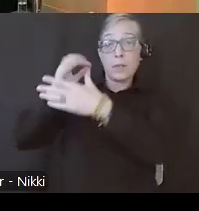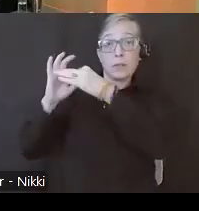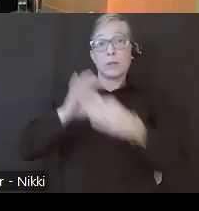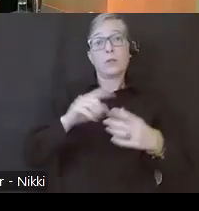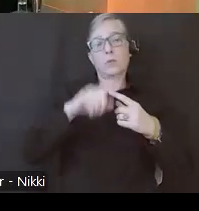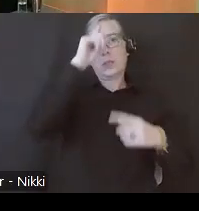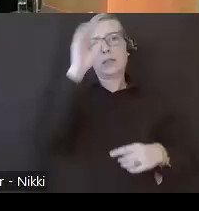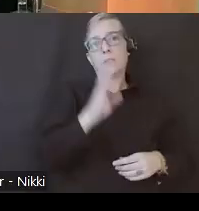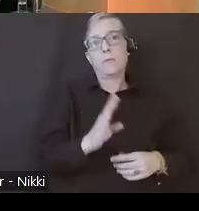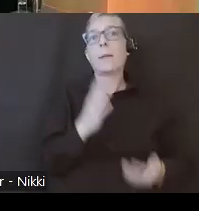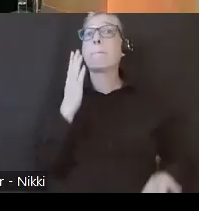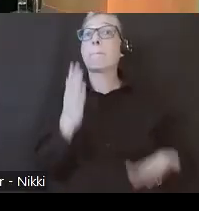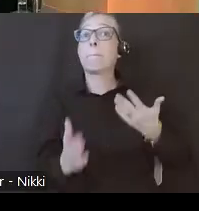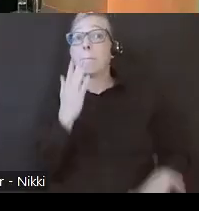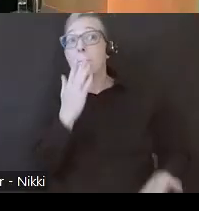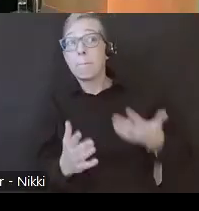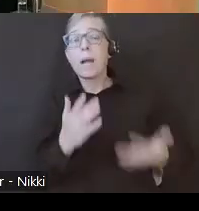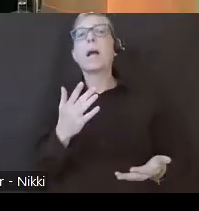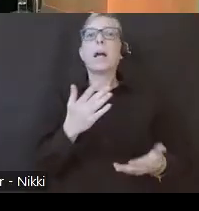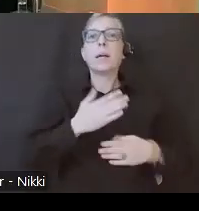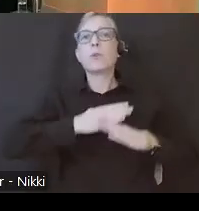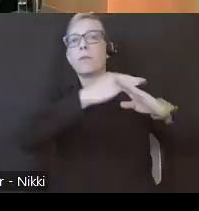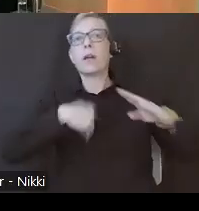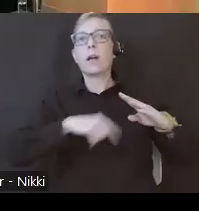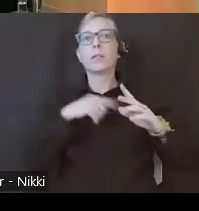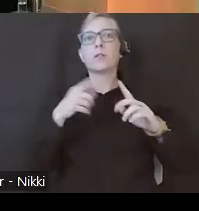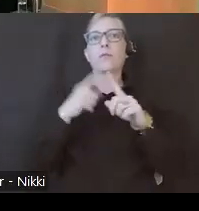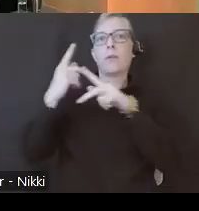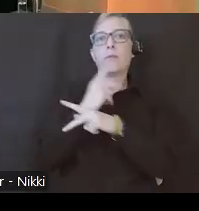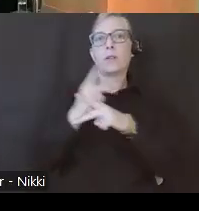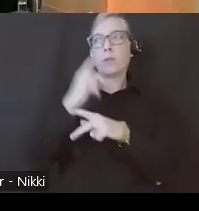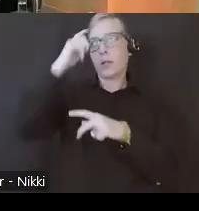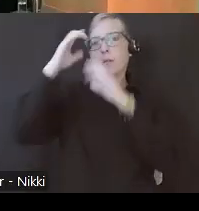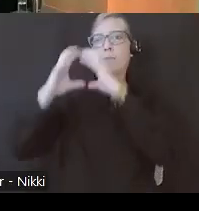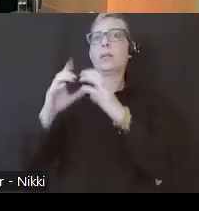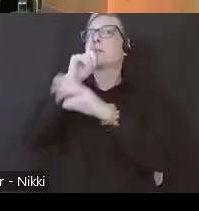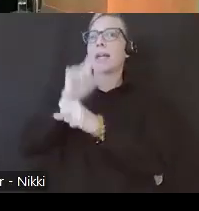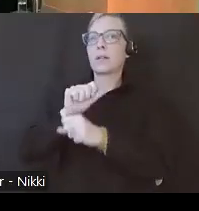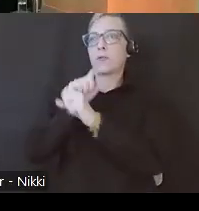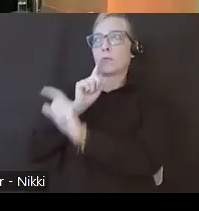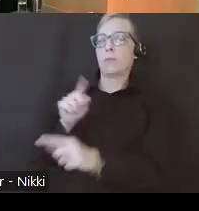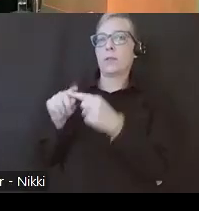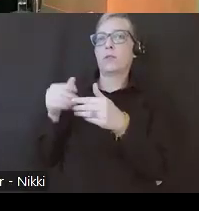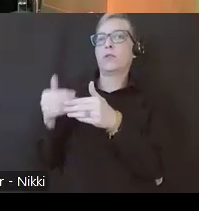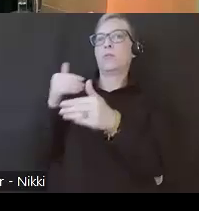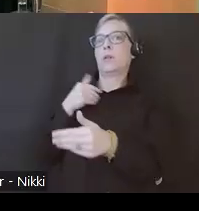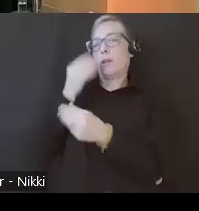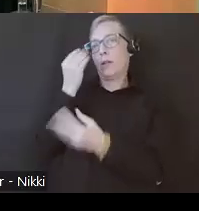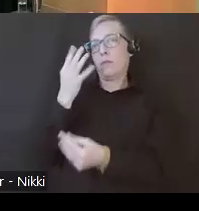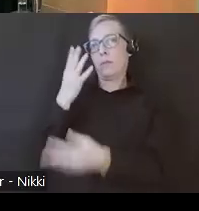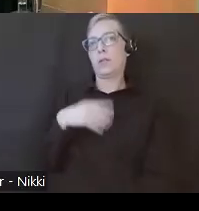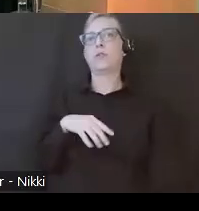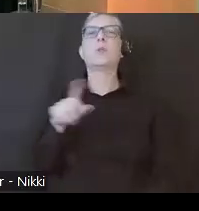our ability to really get at how the brain is responding to this prior information using these speech